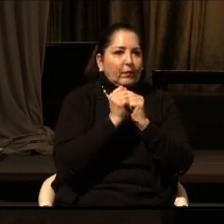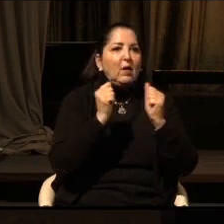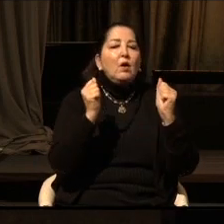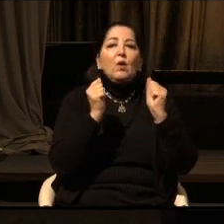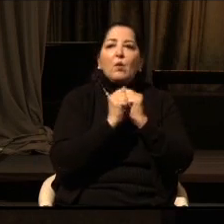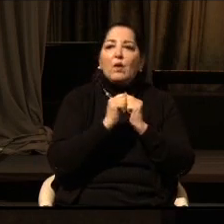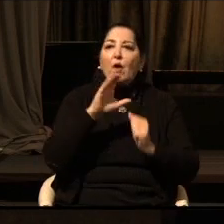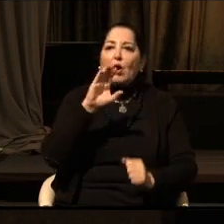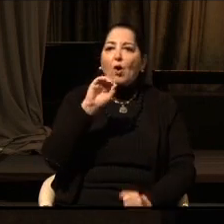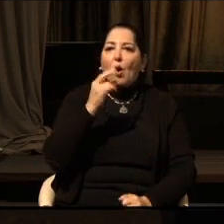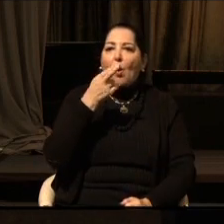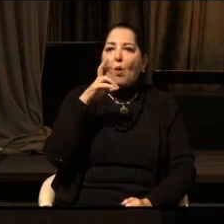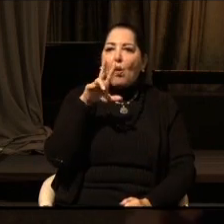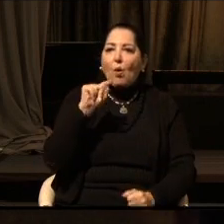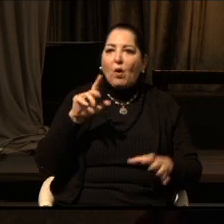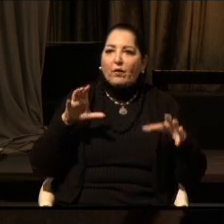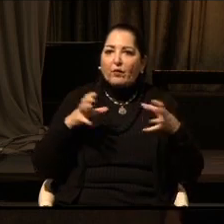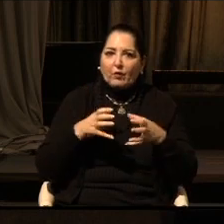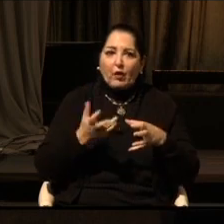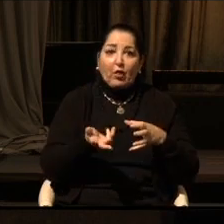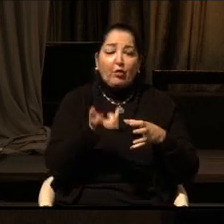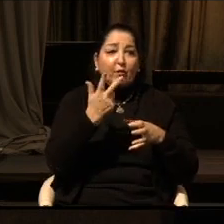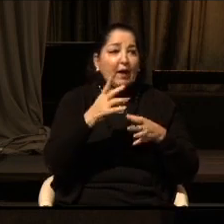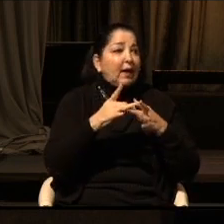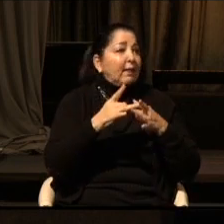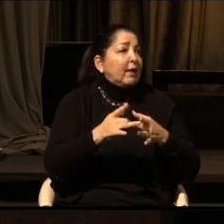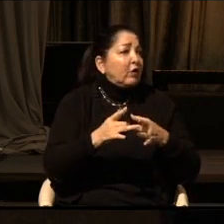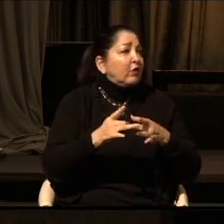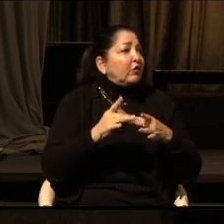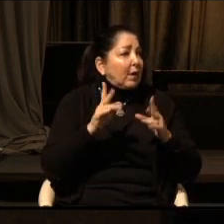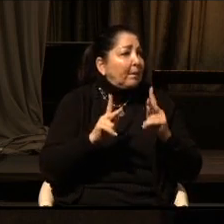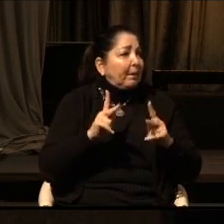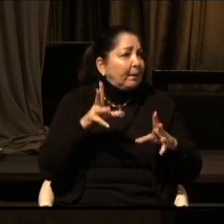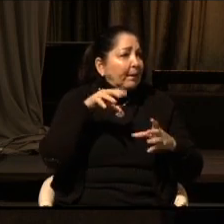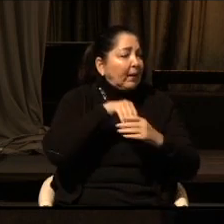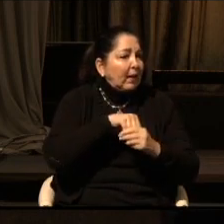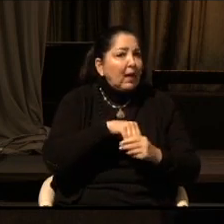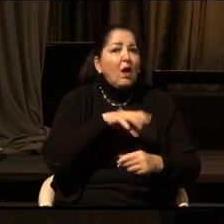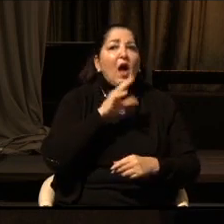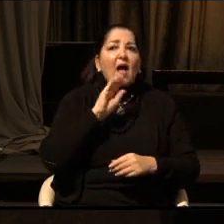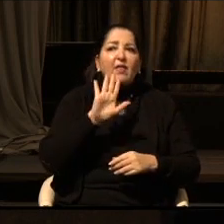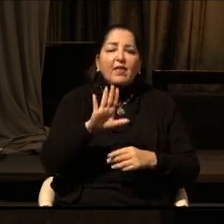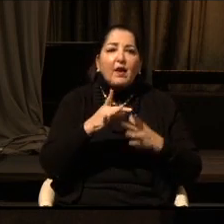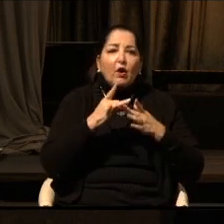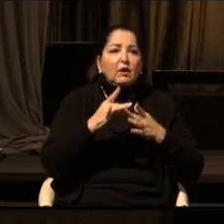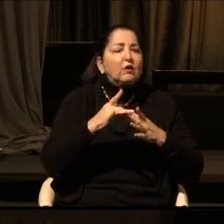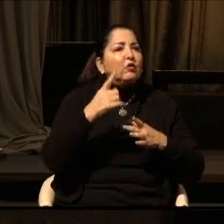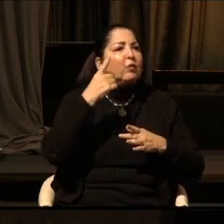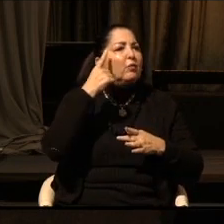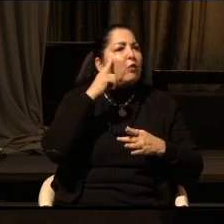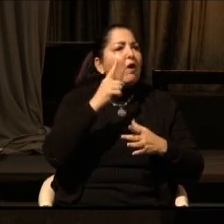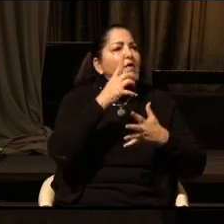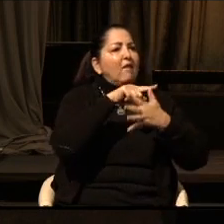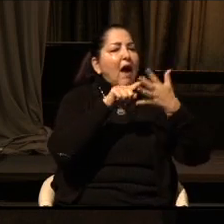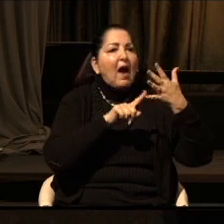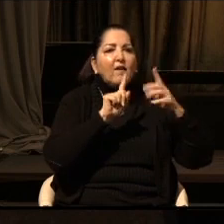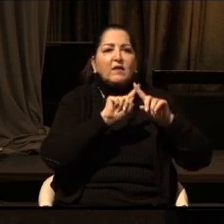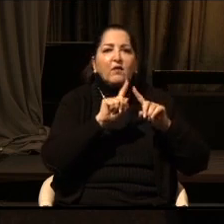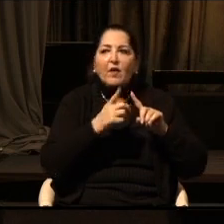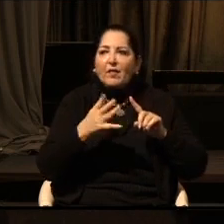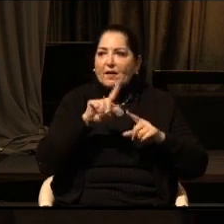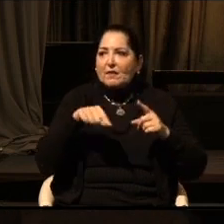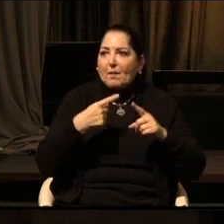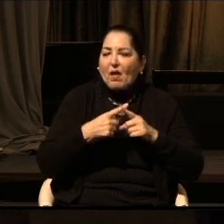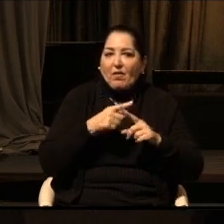3 Leadership Fellows in their presentation of 5 provocations for the field. What to say about